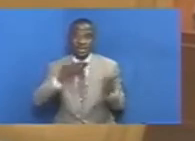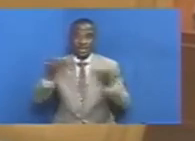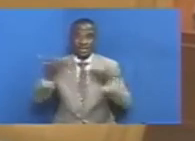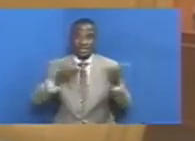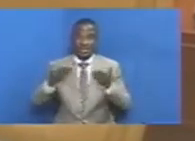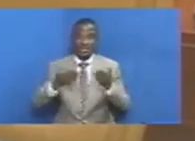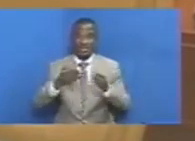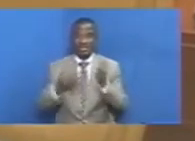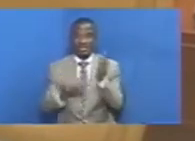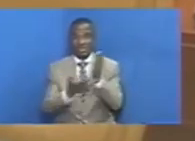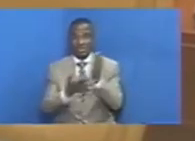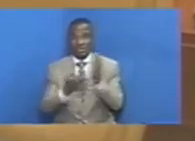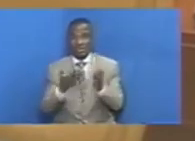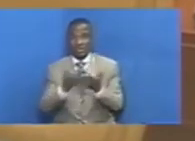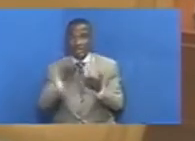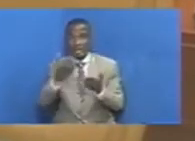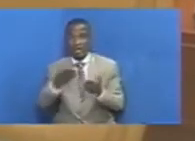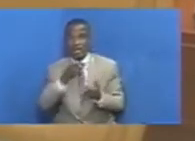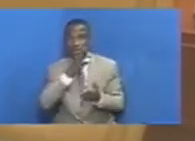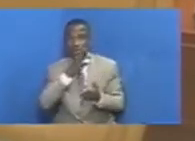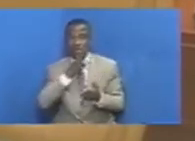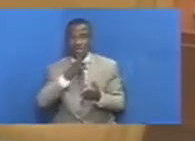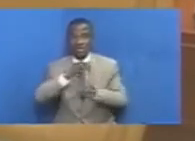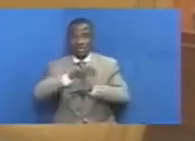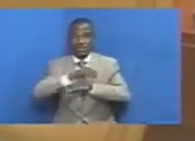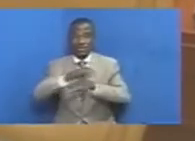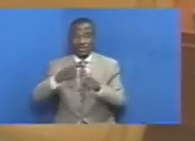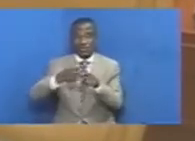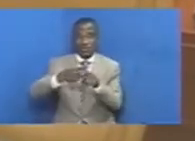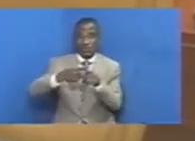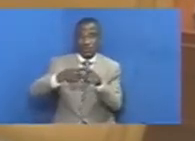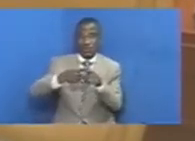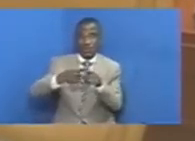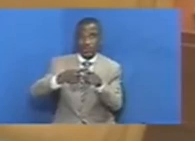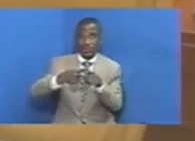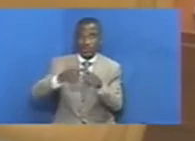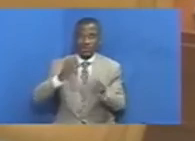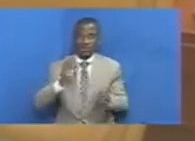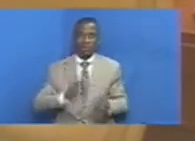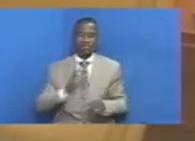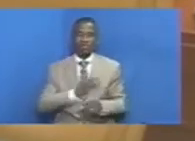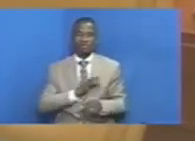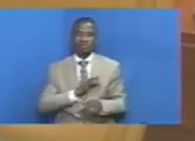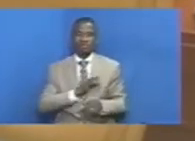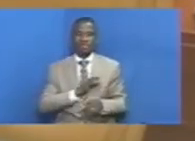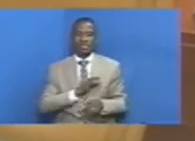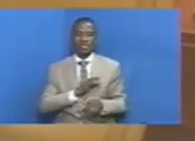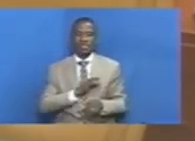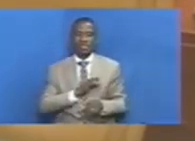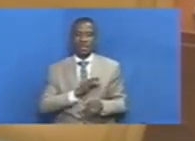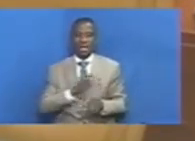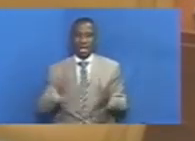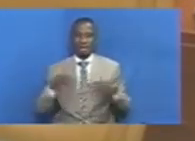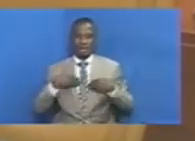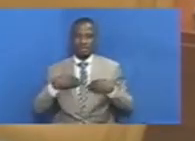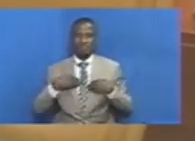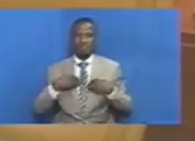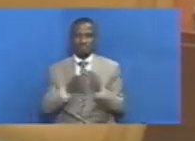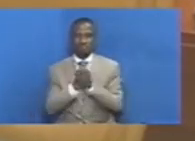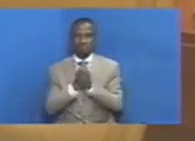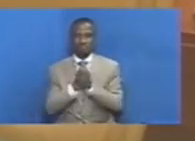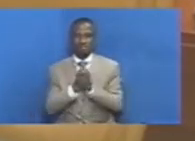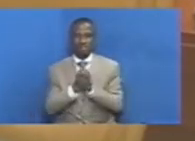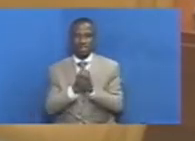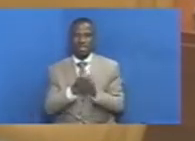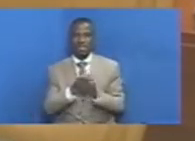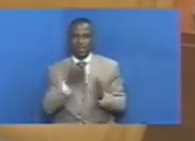technology by Bywater International. Your committee loves this effort and urges